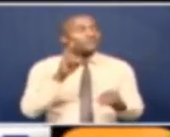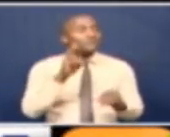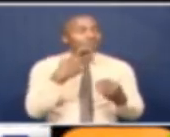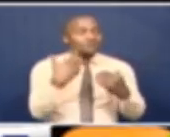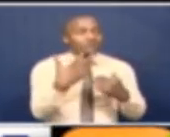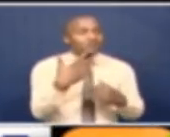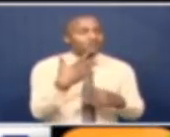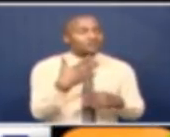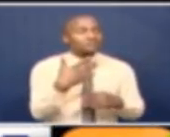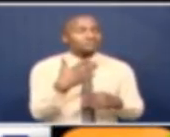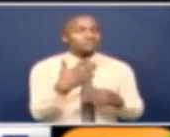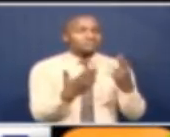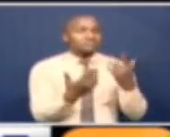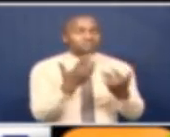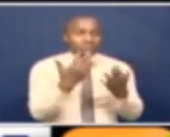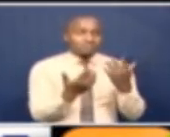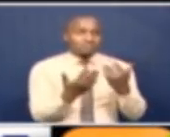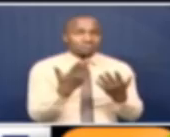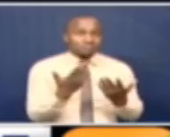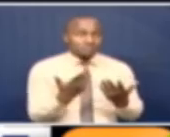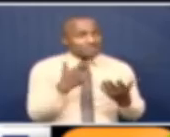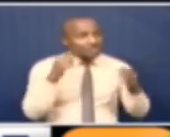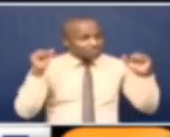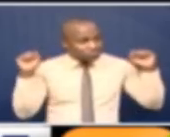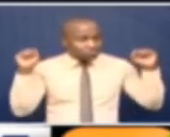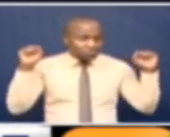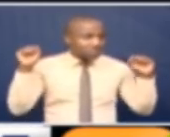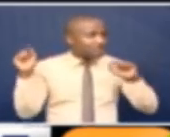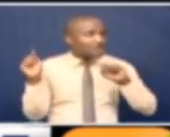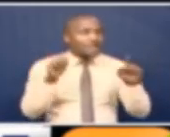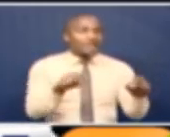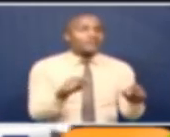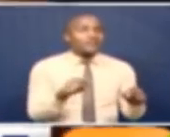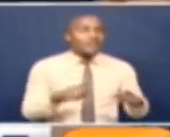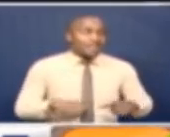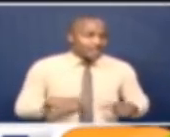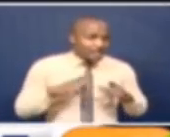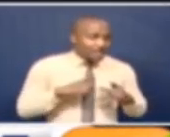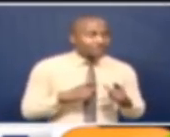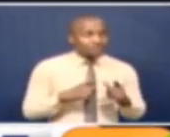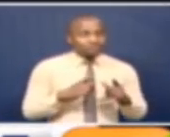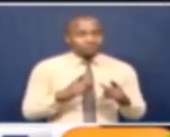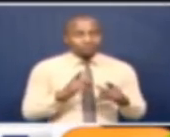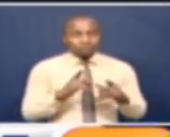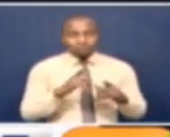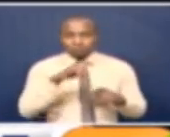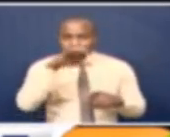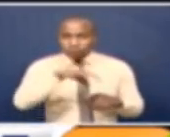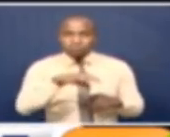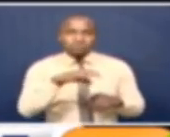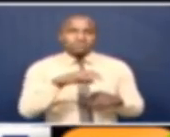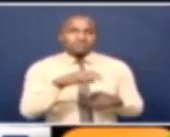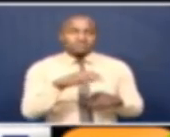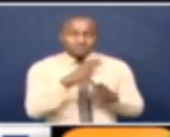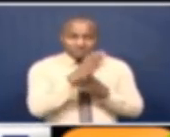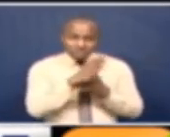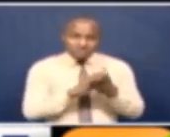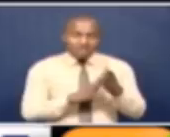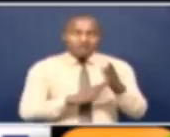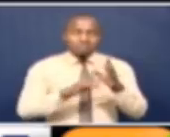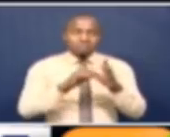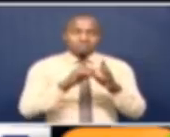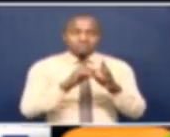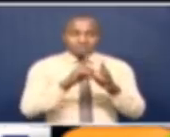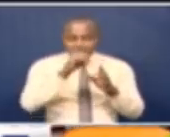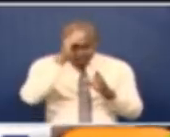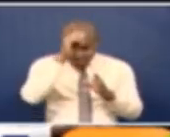is our nature as a pastoralist. So when they came, they lived there. They set up small little huts where they were living.